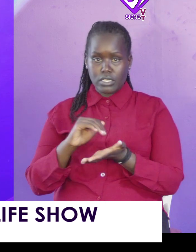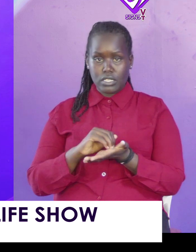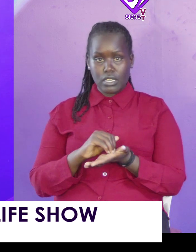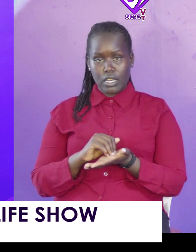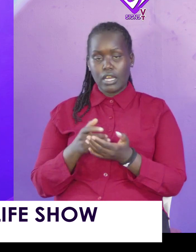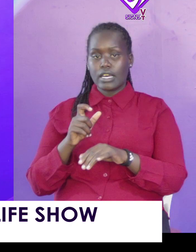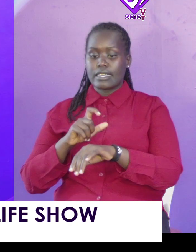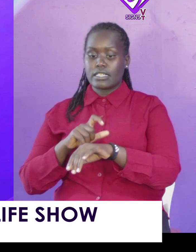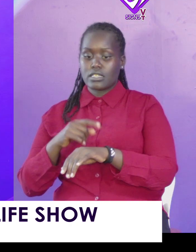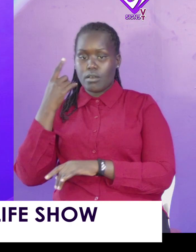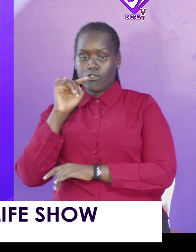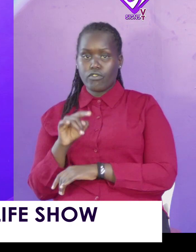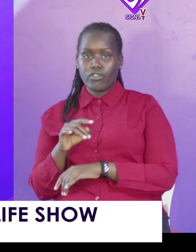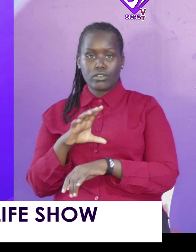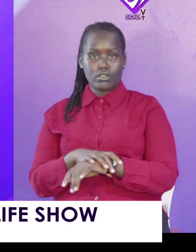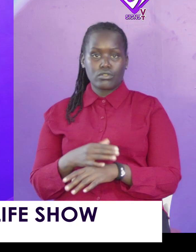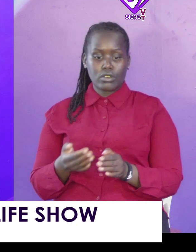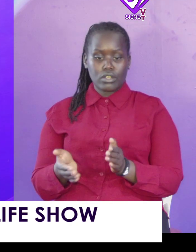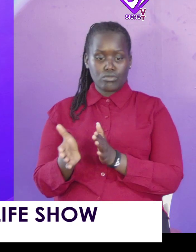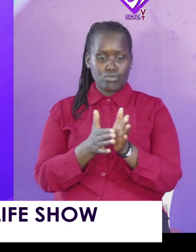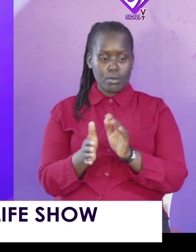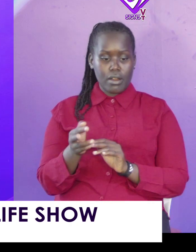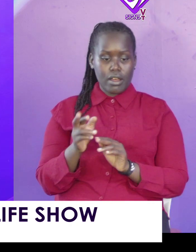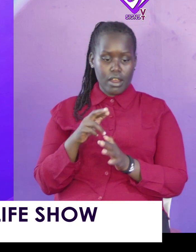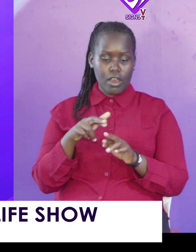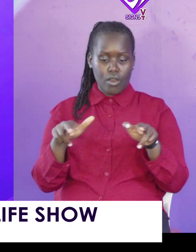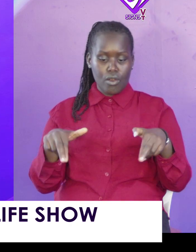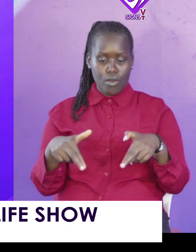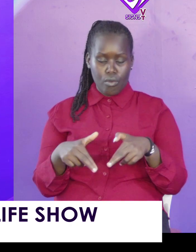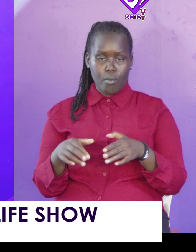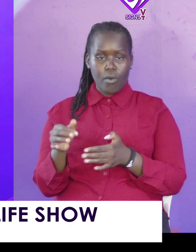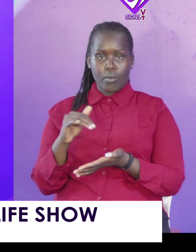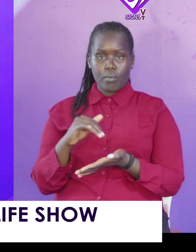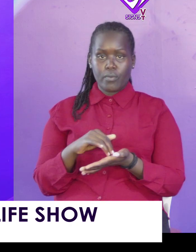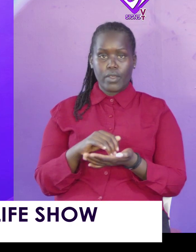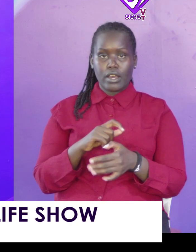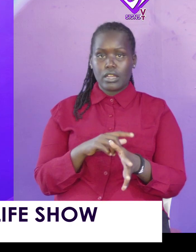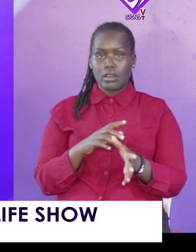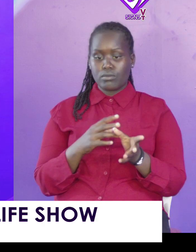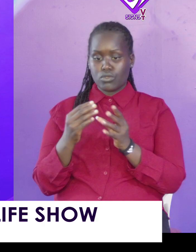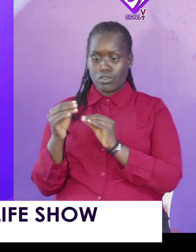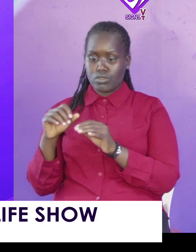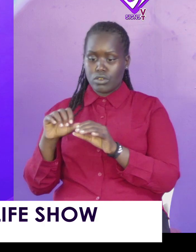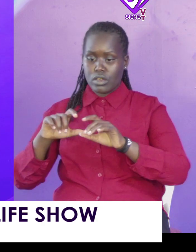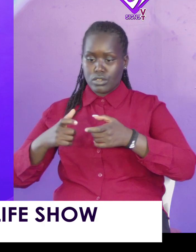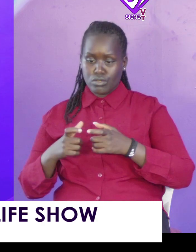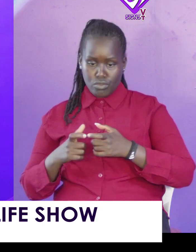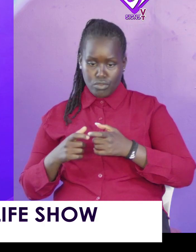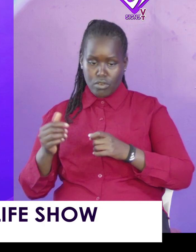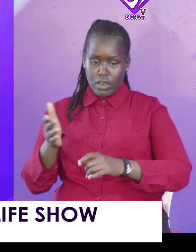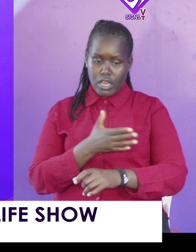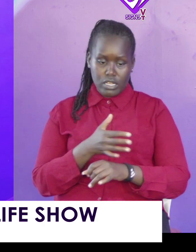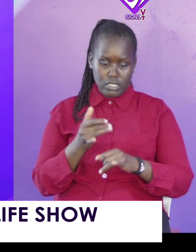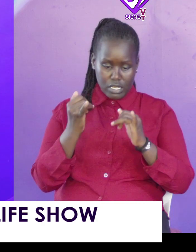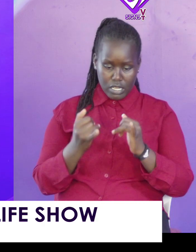It's time for you to get to the planning room again. It's time for you to go to studio and sing that new